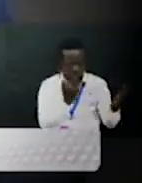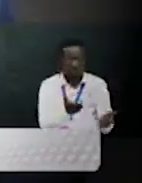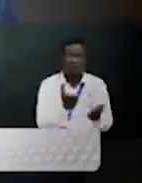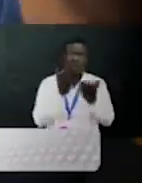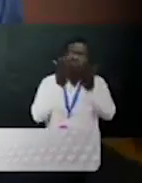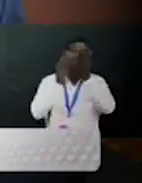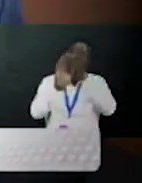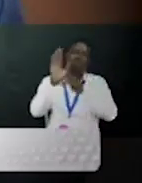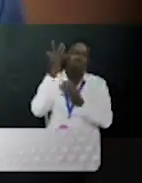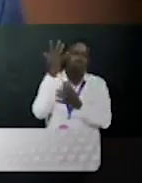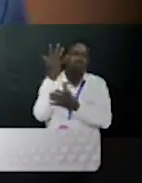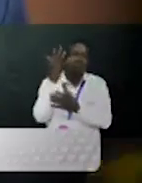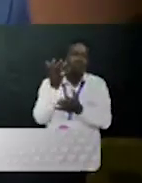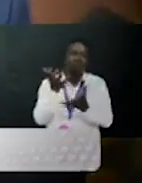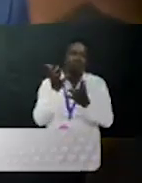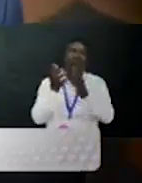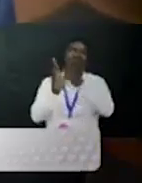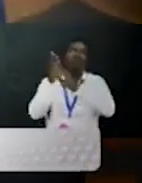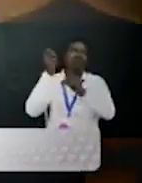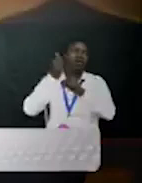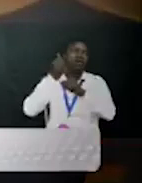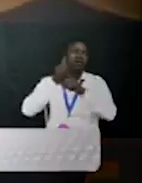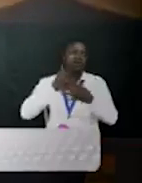We want God to breathe on the team.